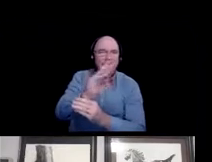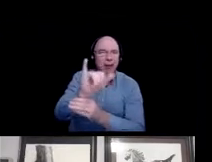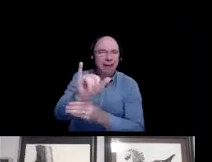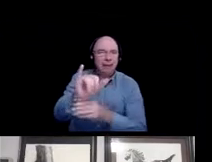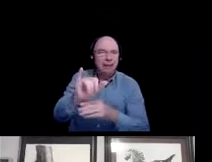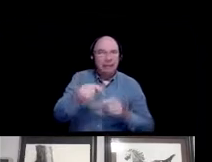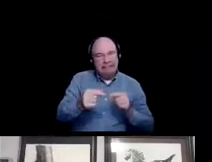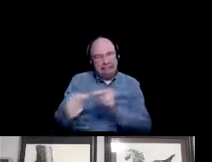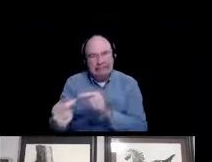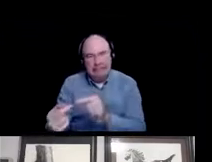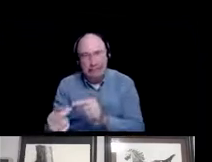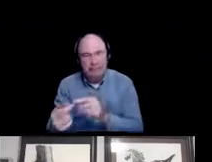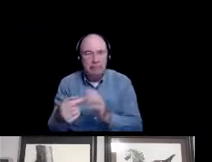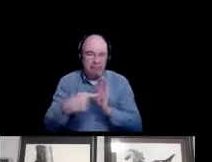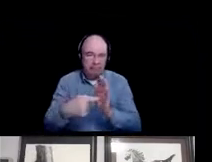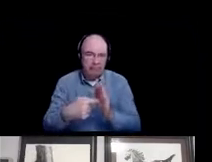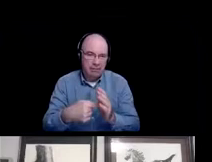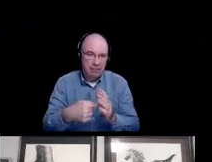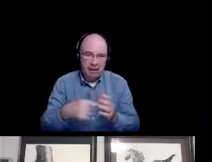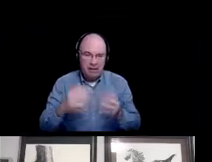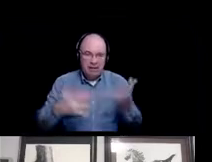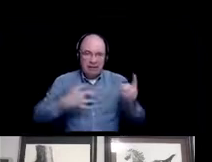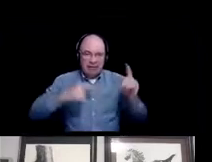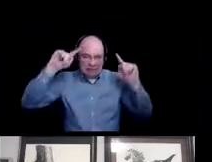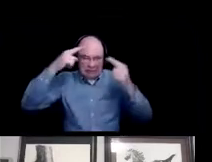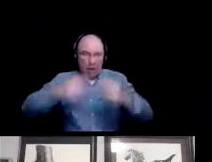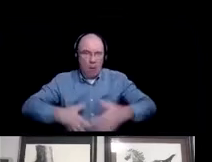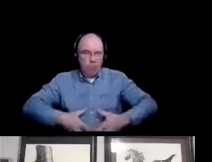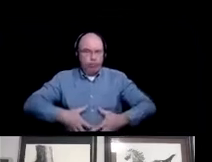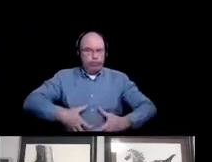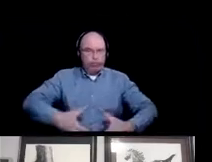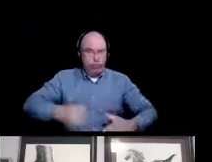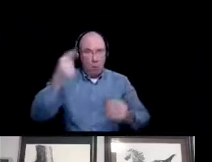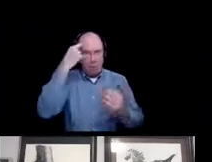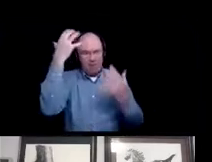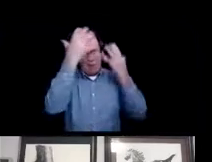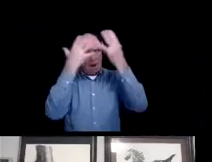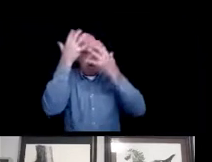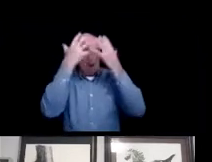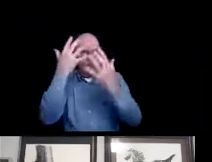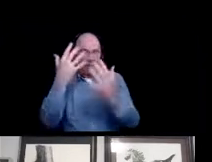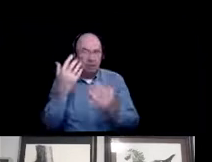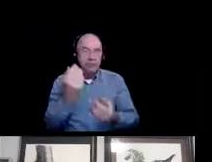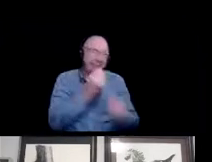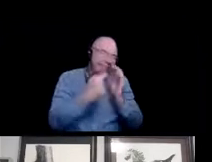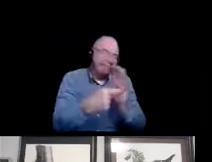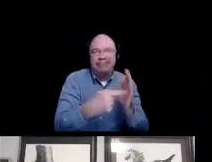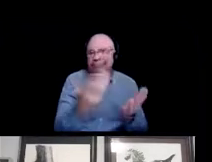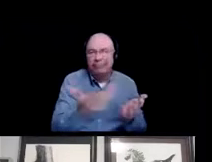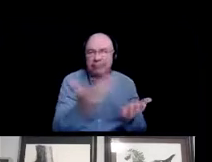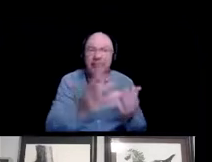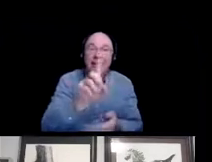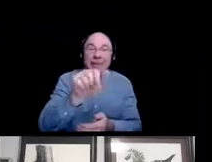headache or feel bloated or gassy or brain fog every time that you eat, let's say, for example,